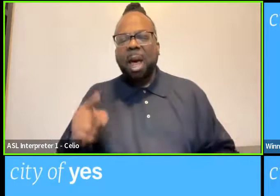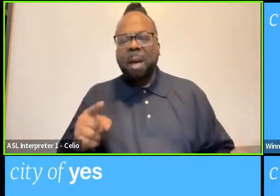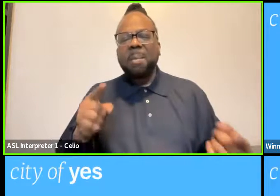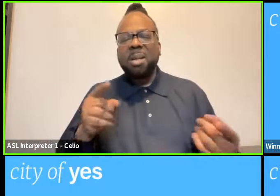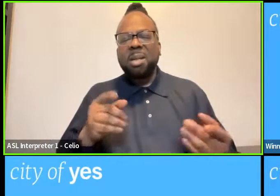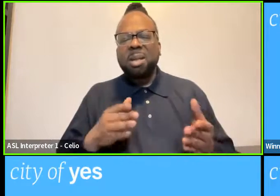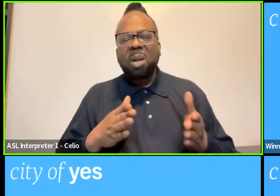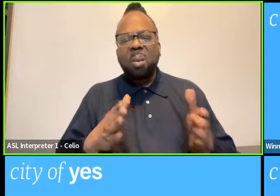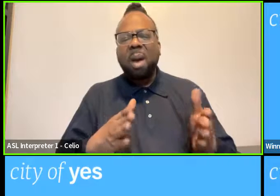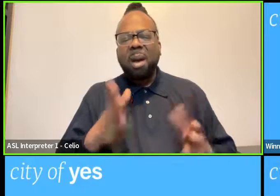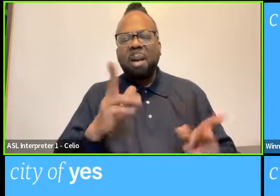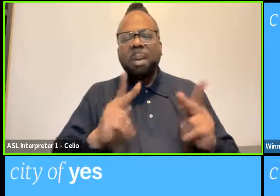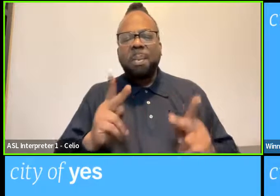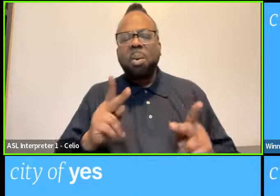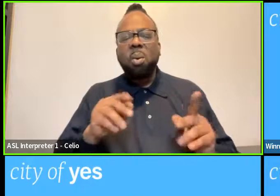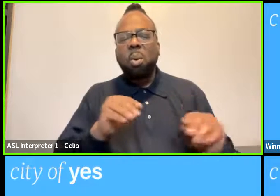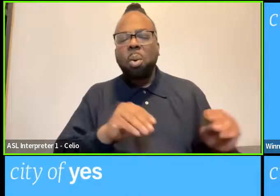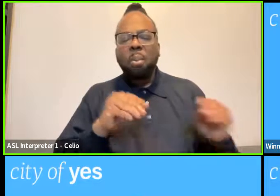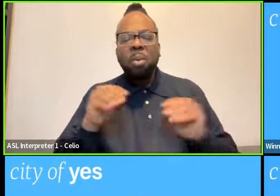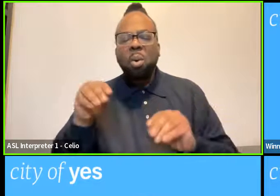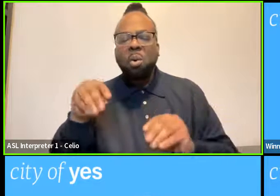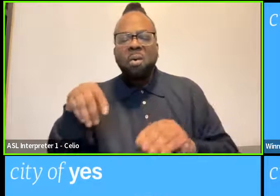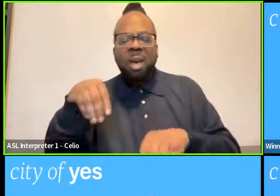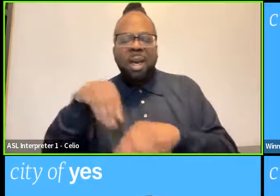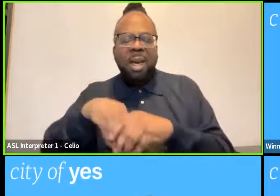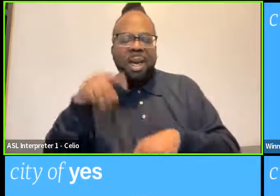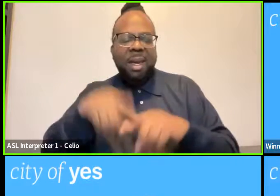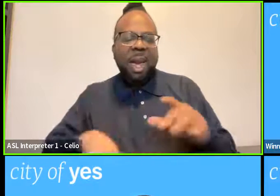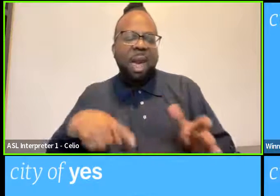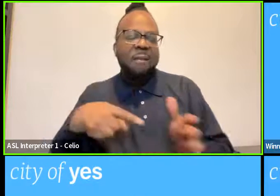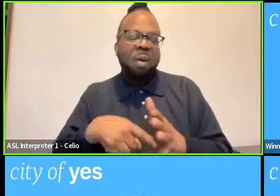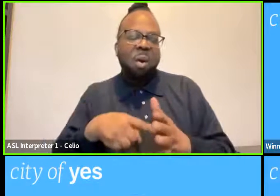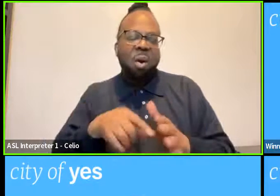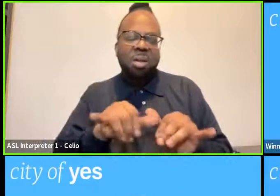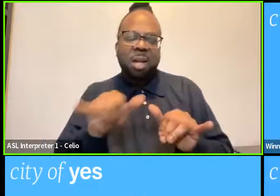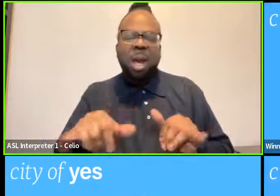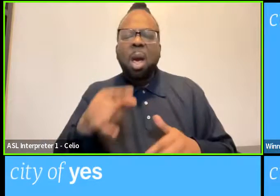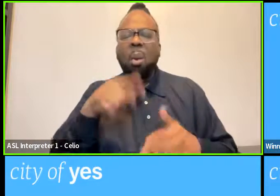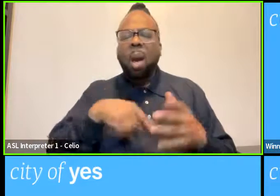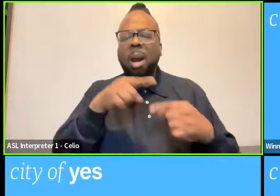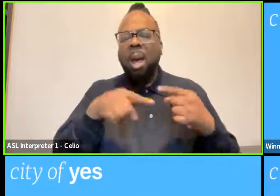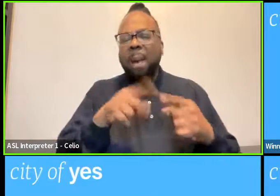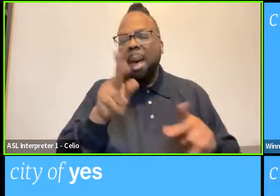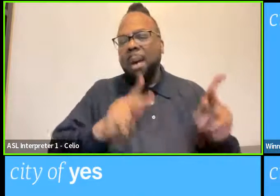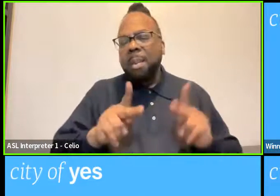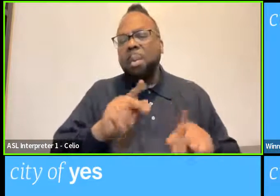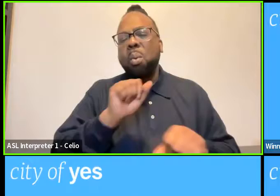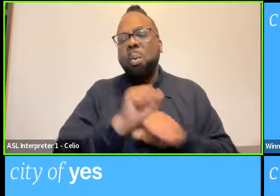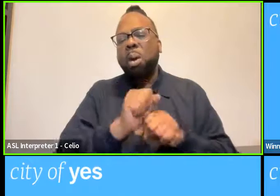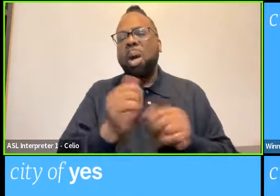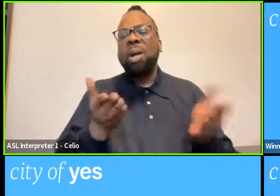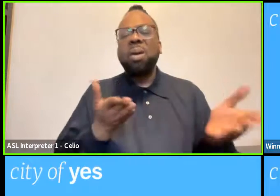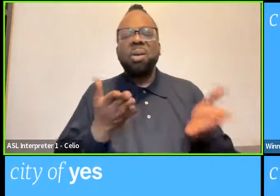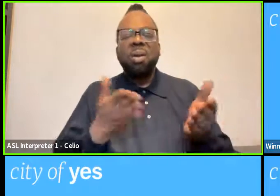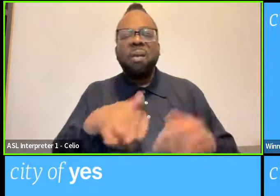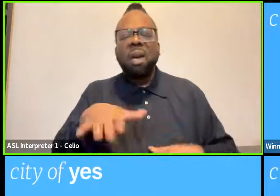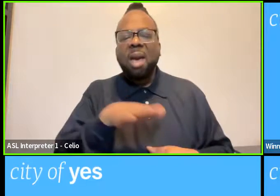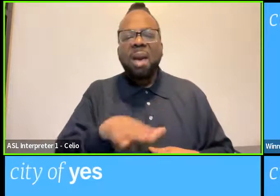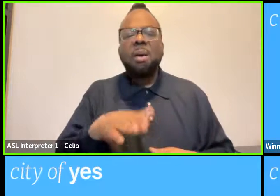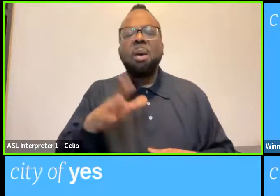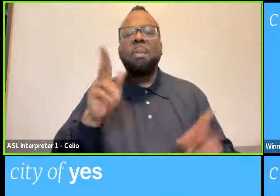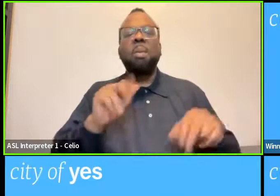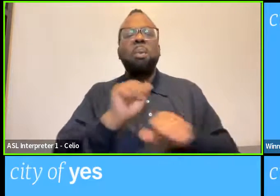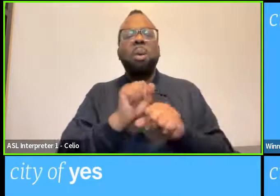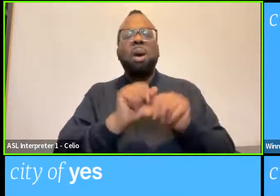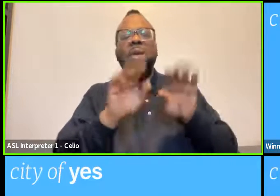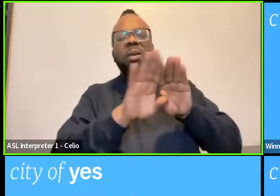to stay here. So what I guess I would look to you to say is, what about the people who are working in the service industry, whether they're the doormen, the